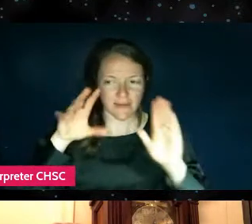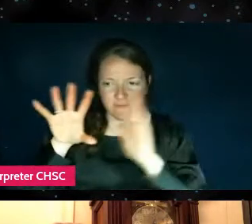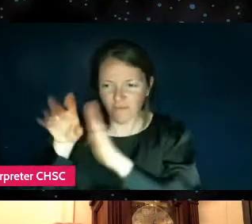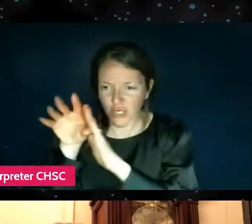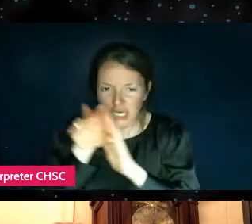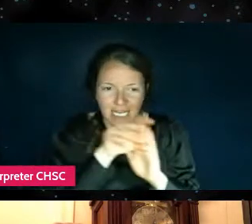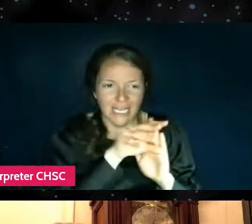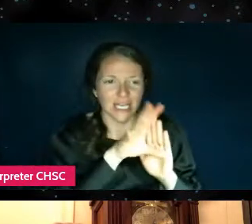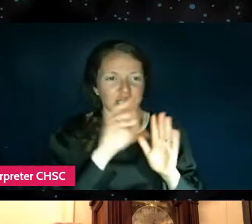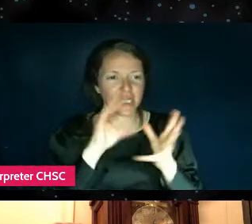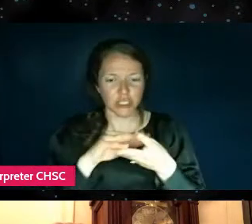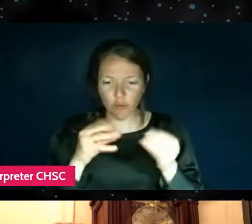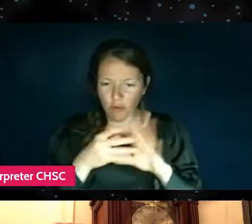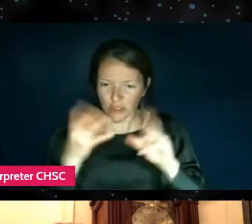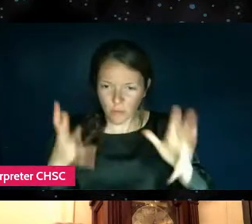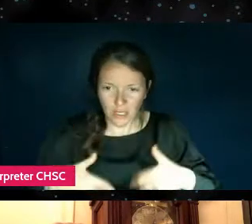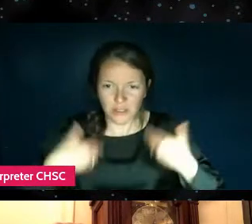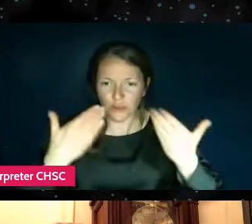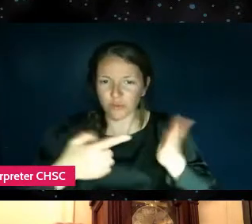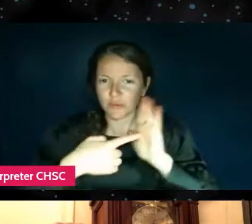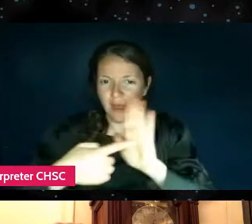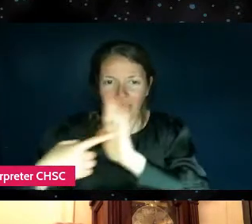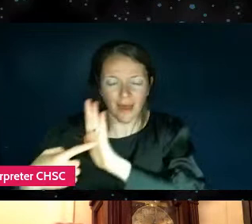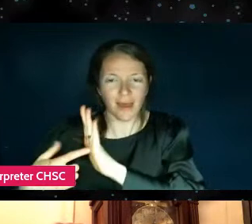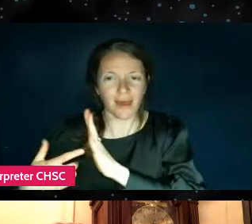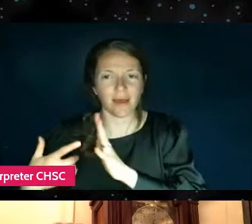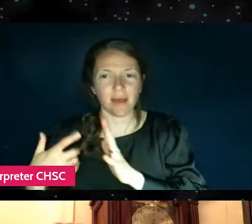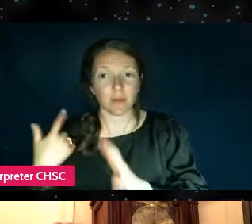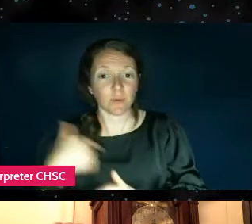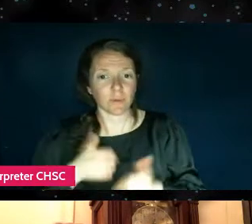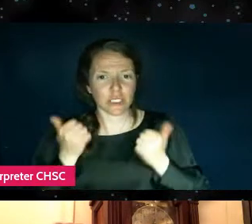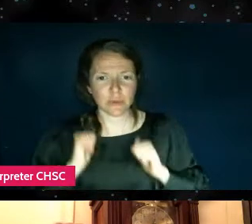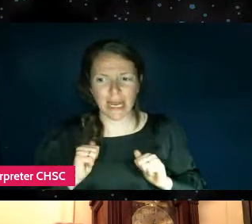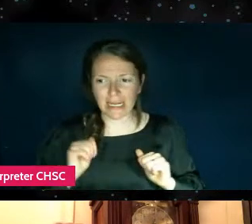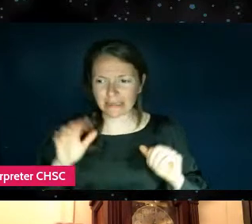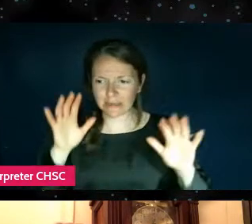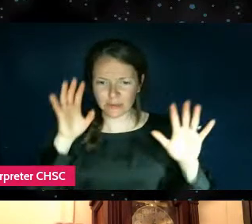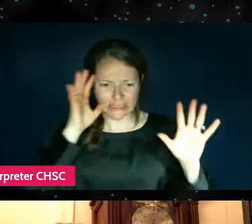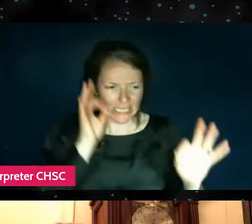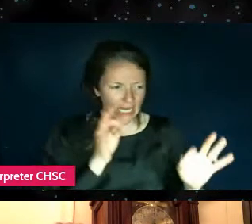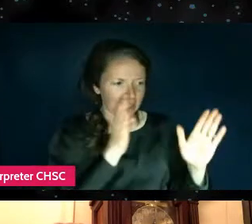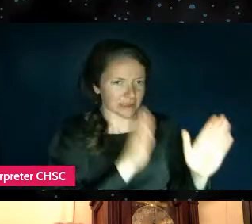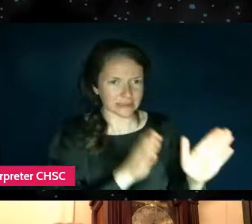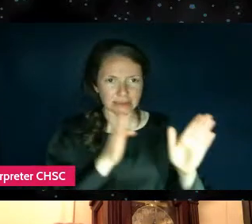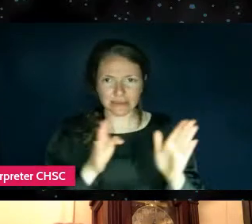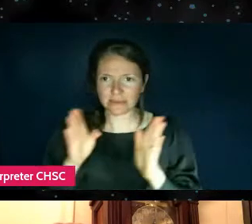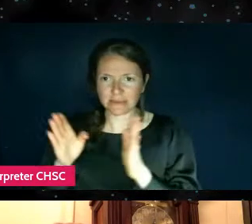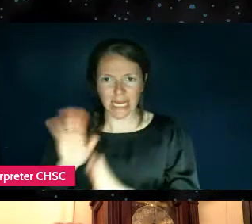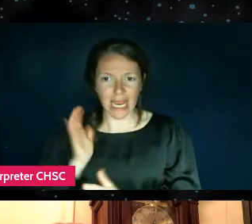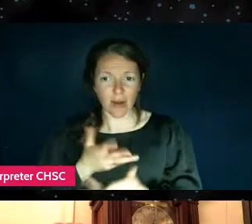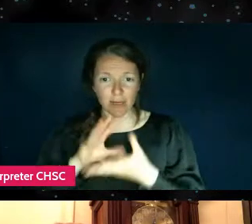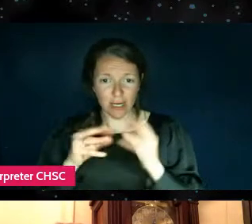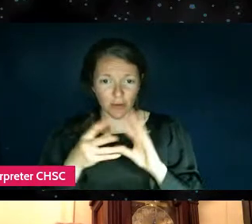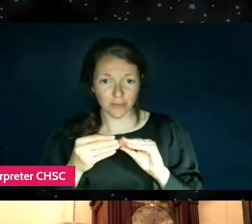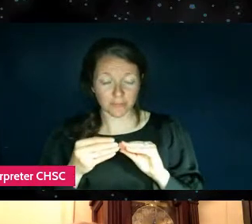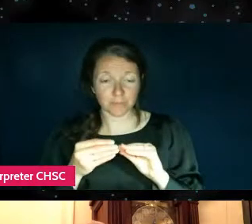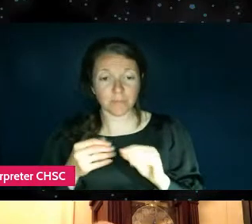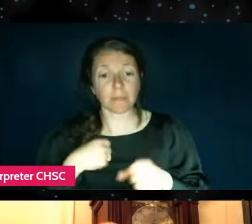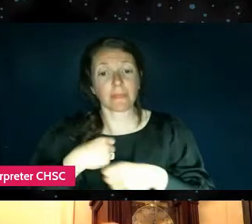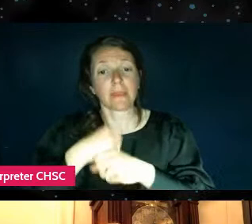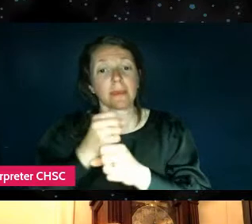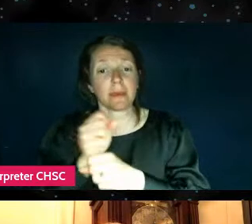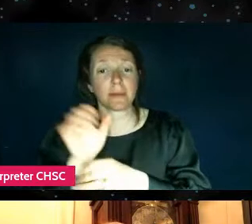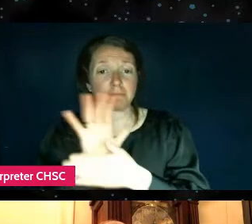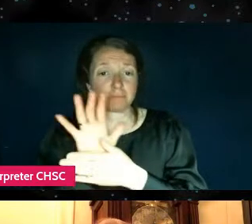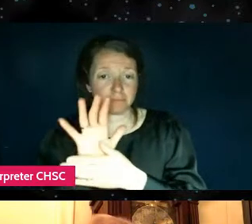stories to tell. And it was kind of, when we were trying to choose the narrative, I think as a filmmaker, you want